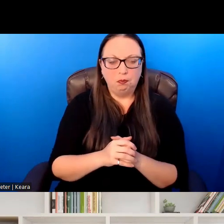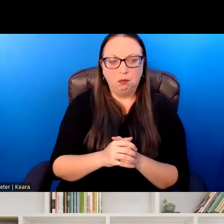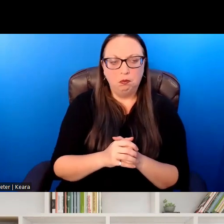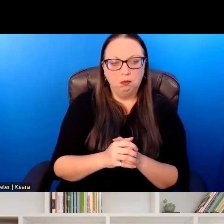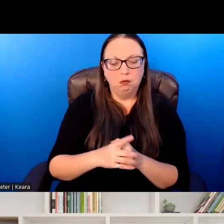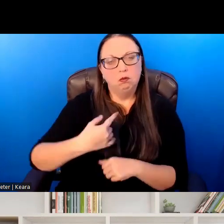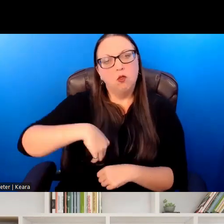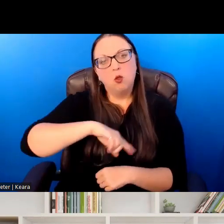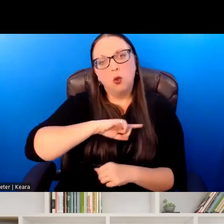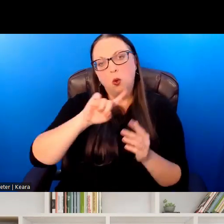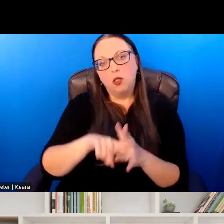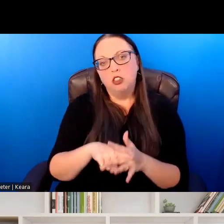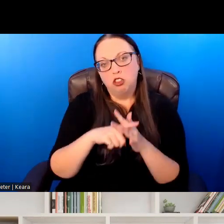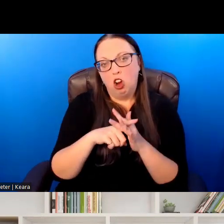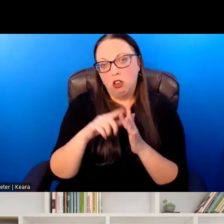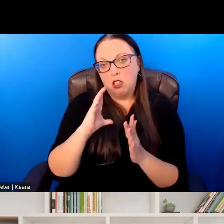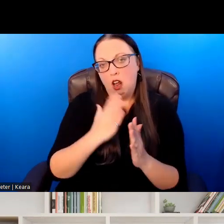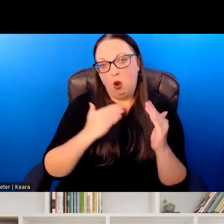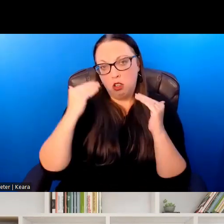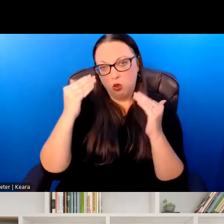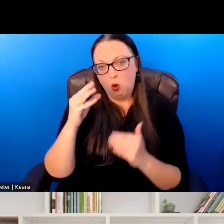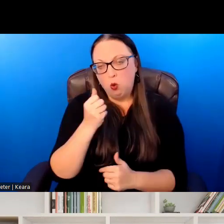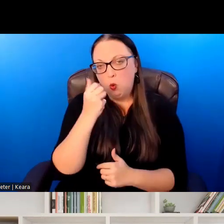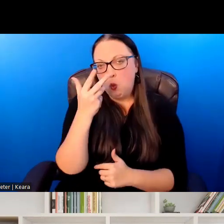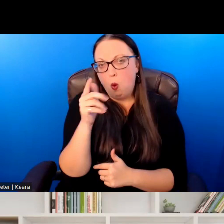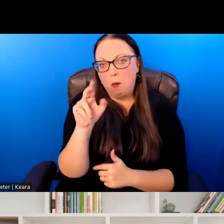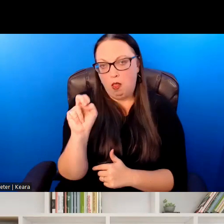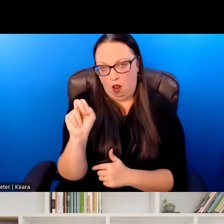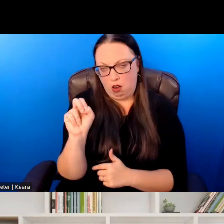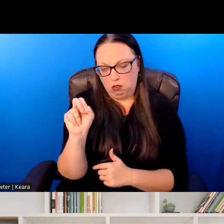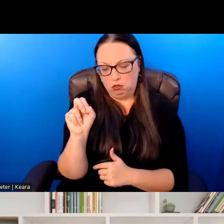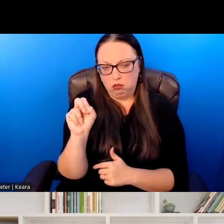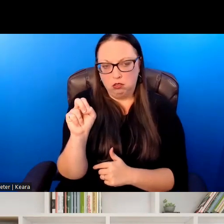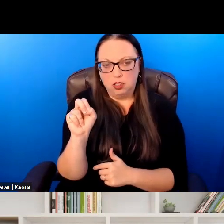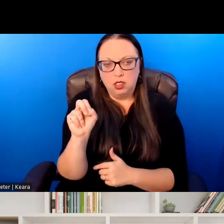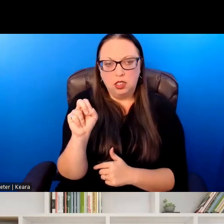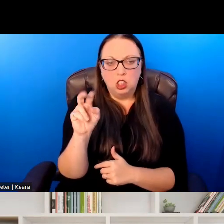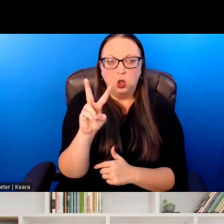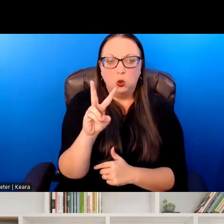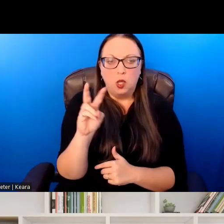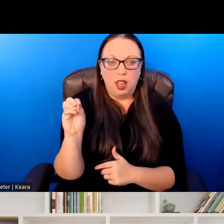We started our adult warm line in